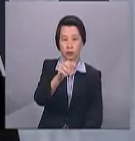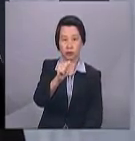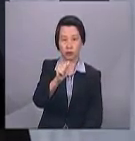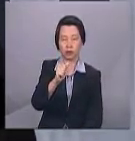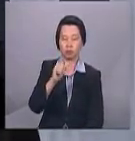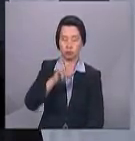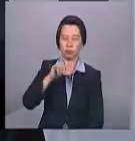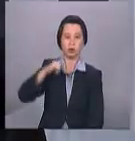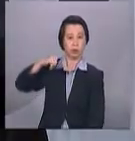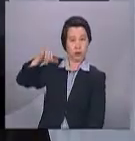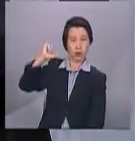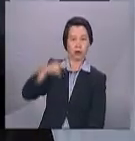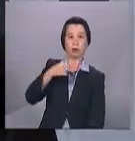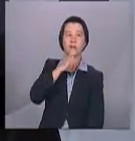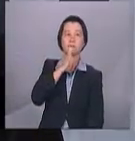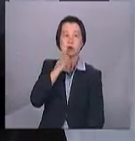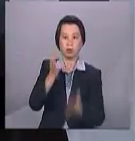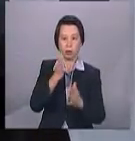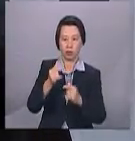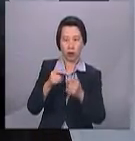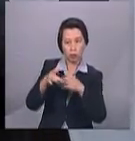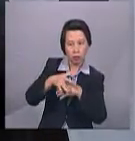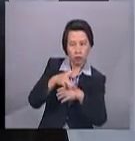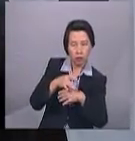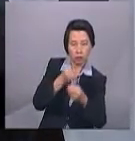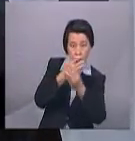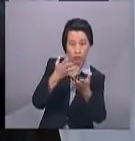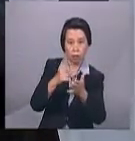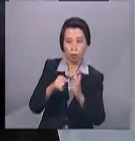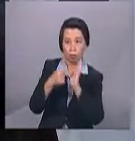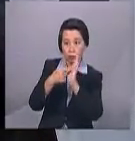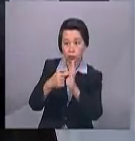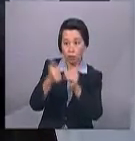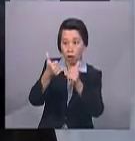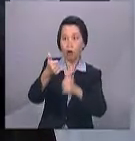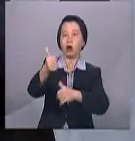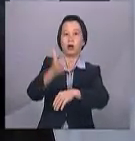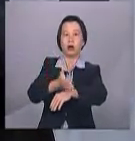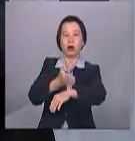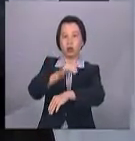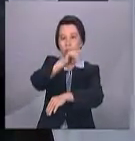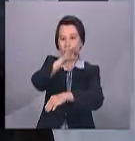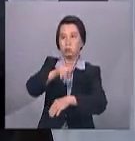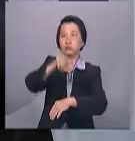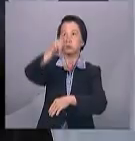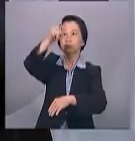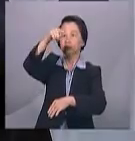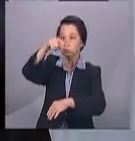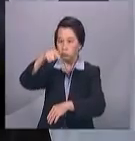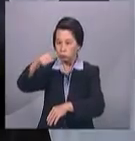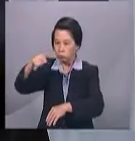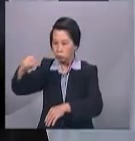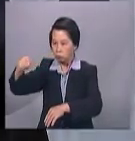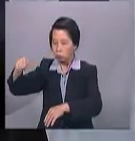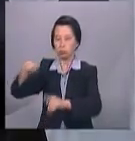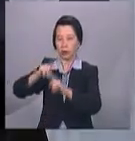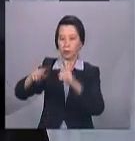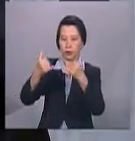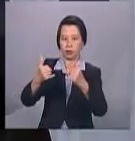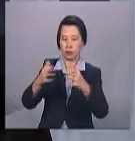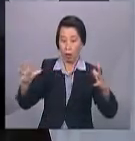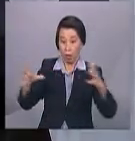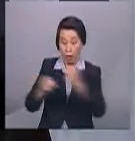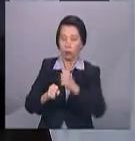that we have some early sign that showing some improvement, but nonetheless it's too early for us to make any